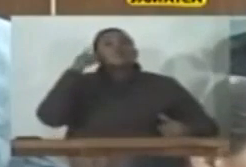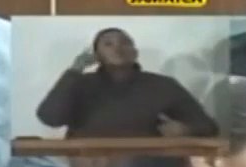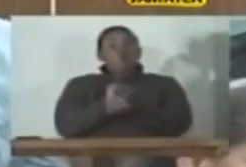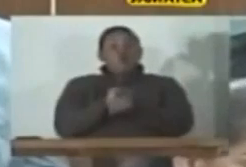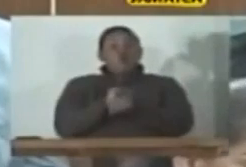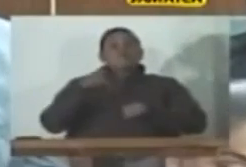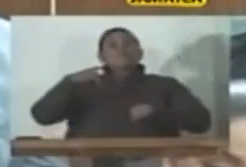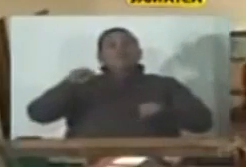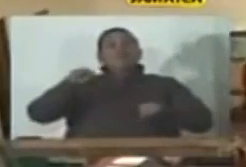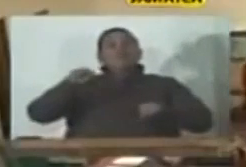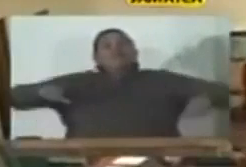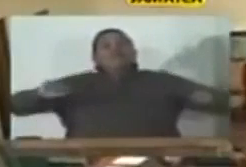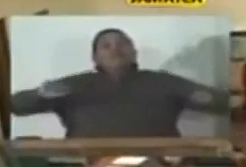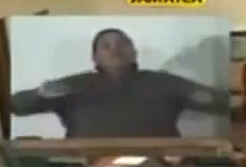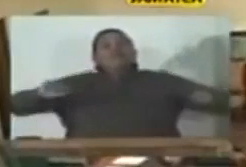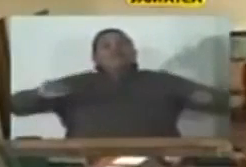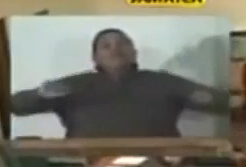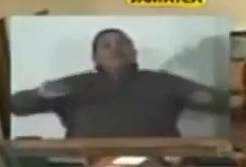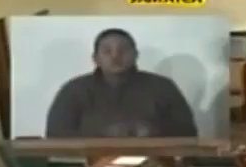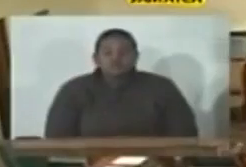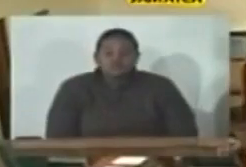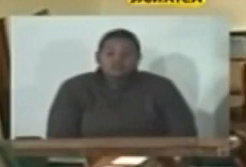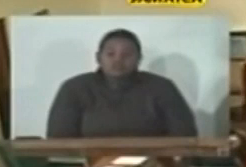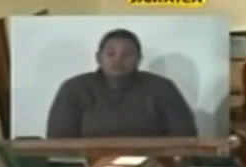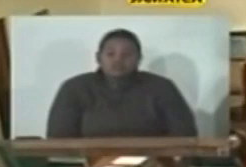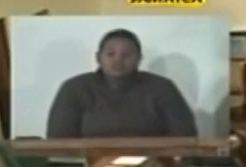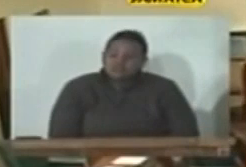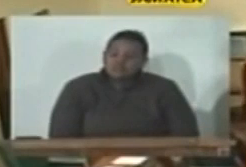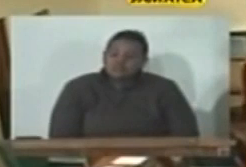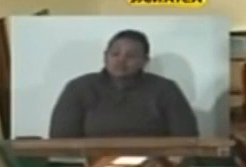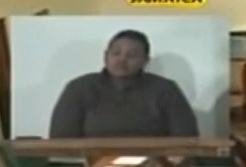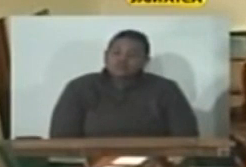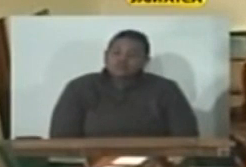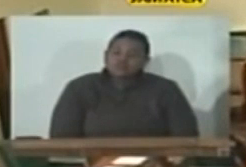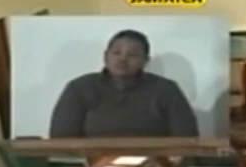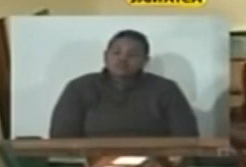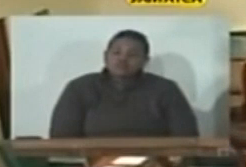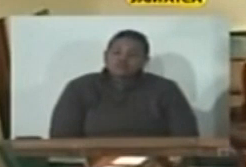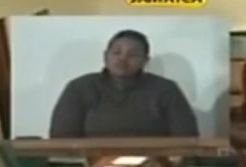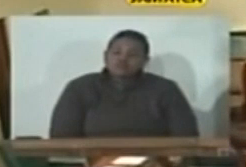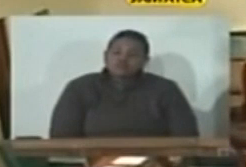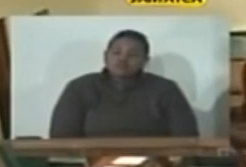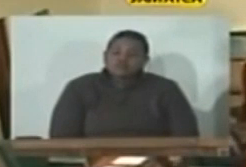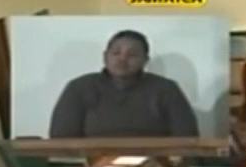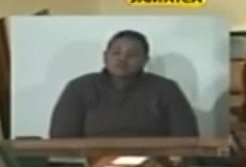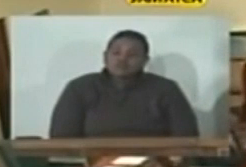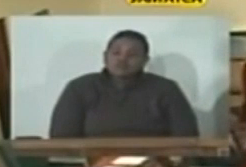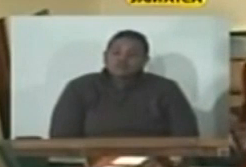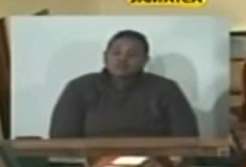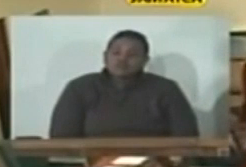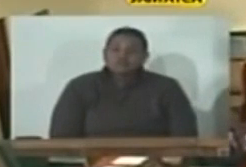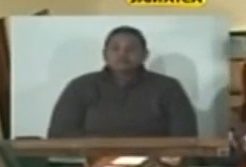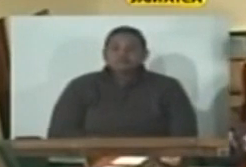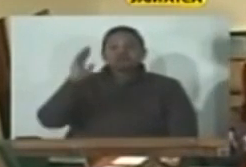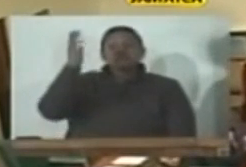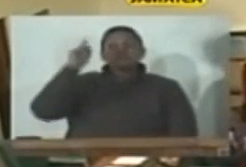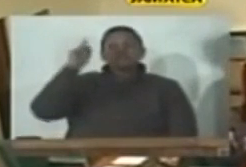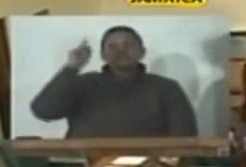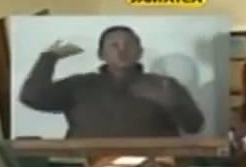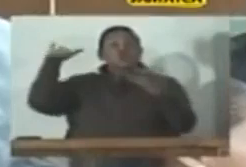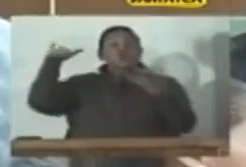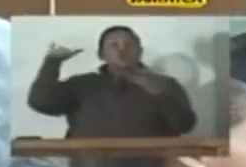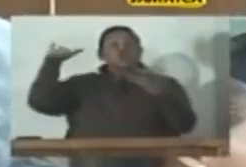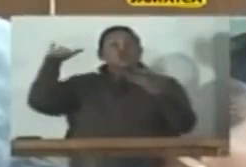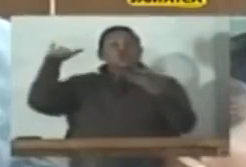Mr. Speaker, the cumulative percentage increase in taxes since 2015-16, when we demitted office and the